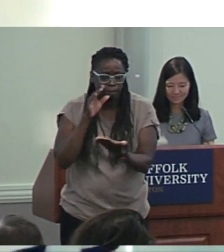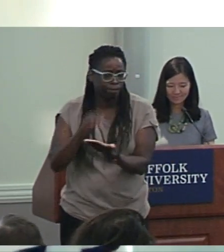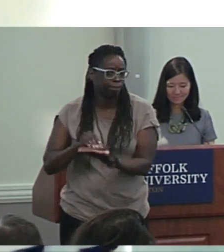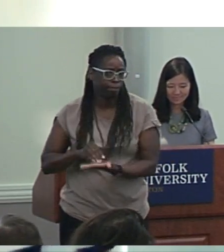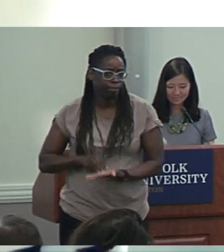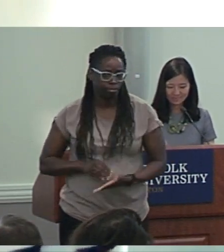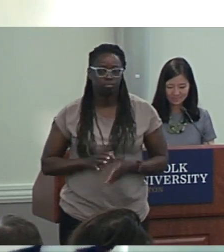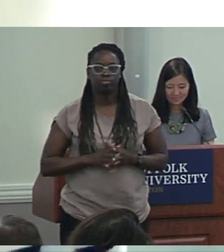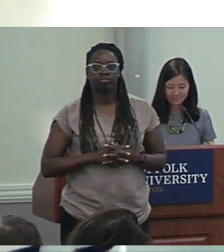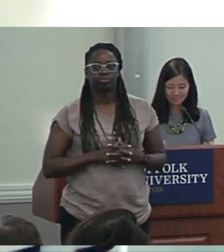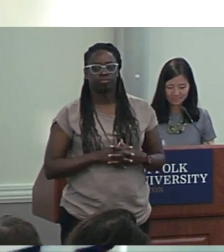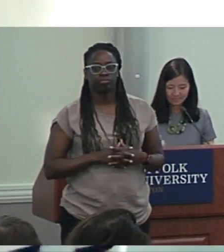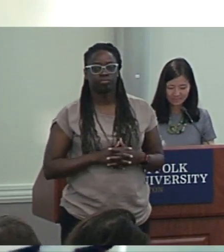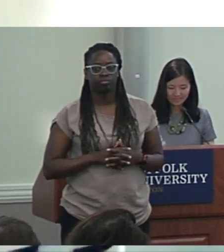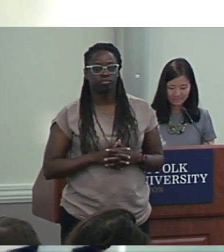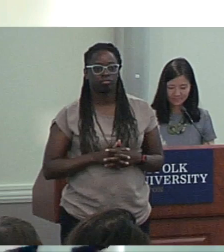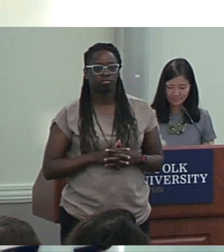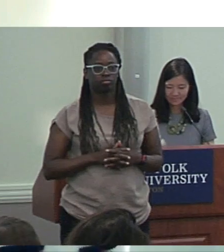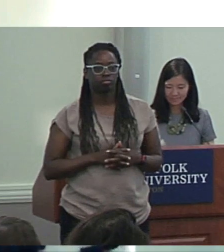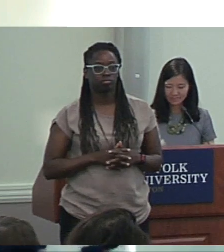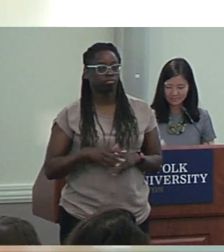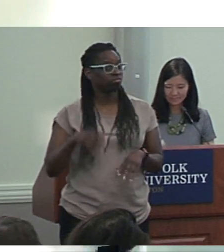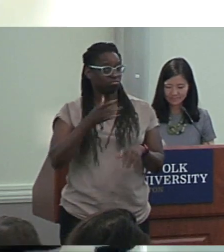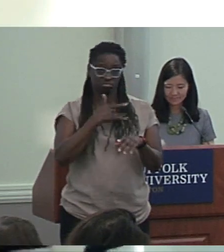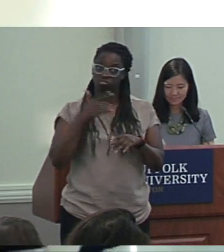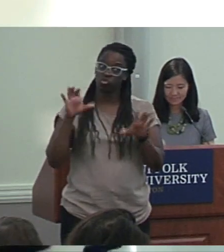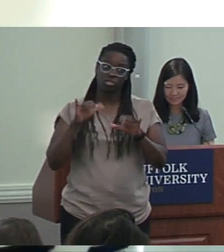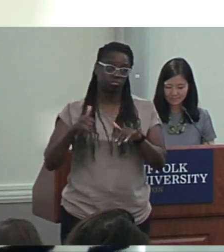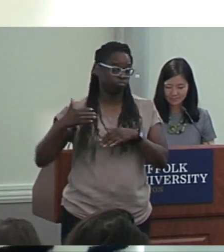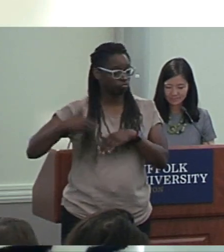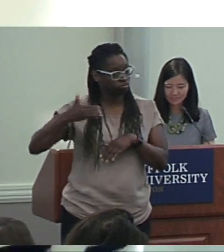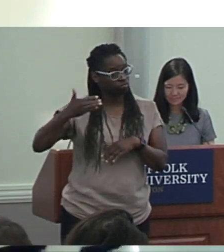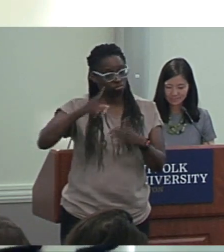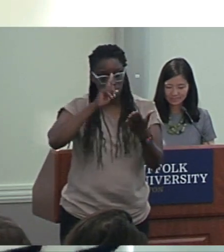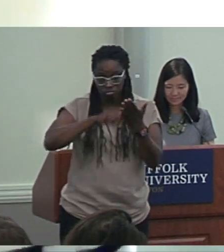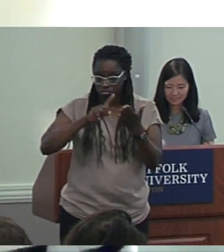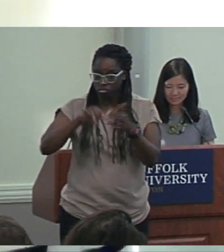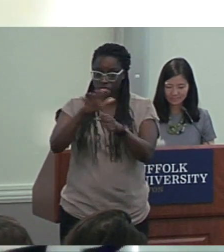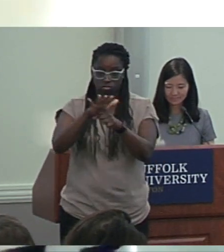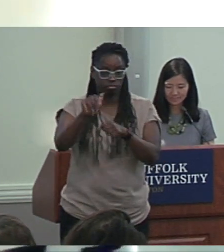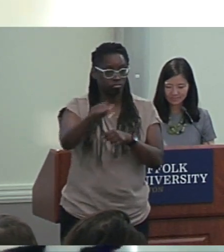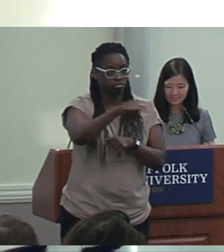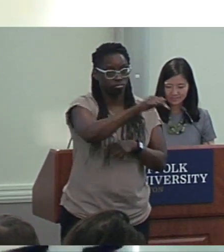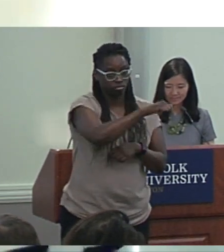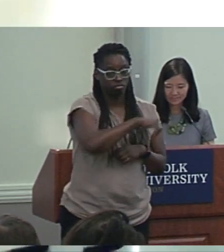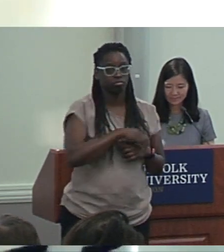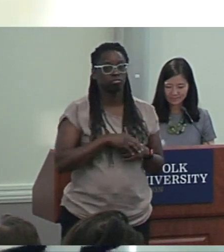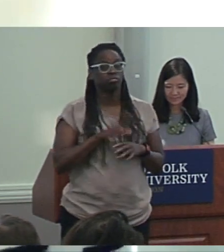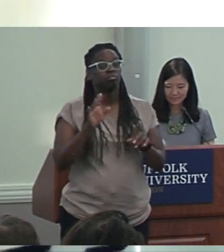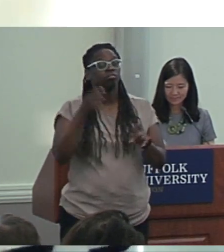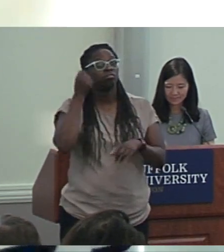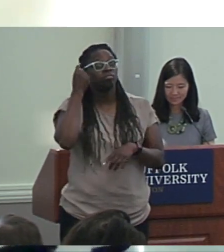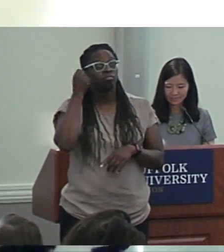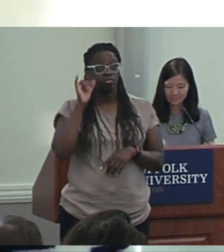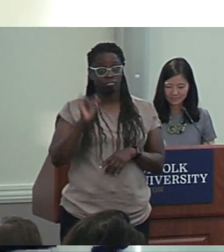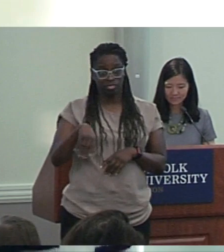That's something we do on a regular basis. So again, although our data on bus compliance is very